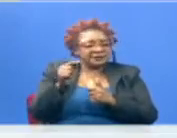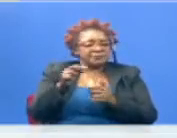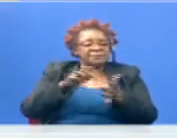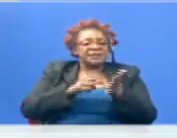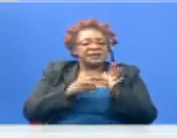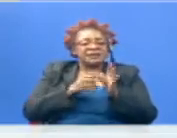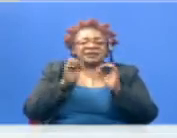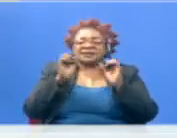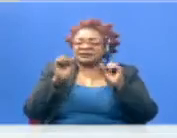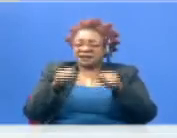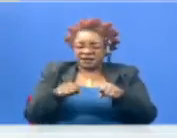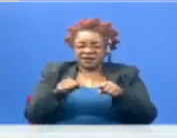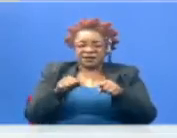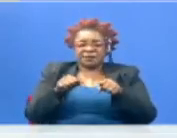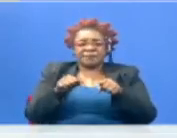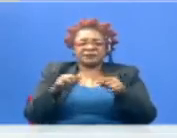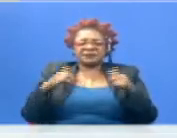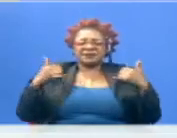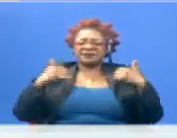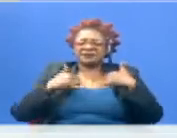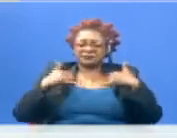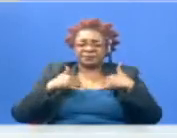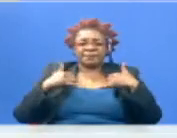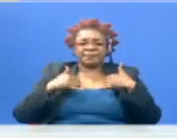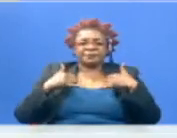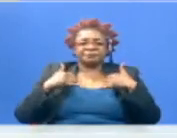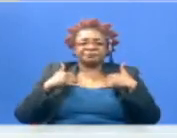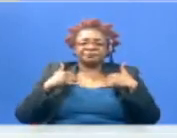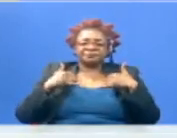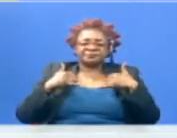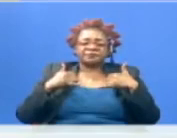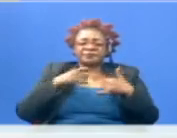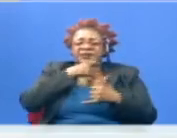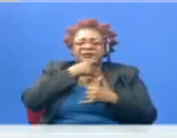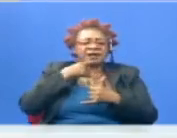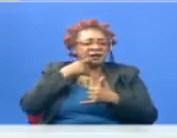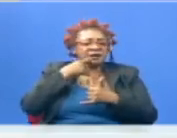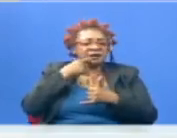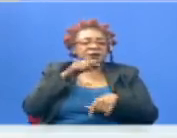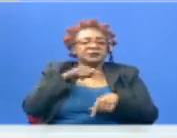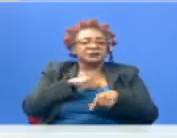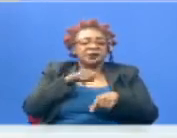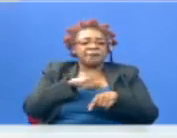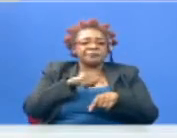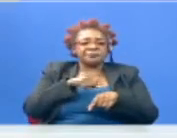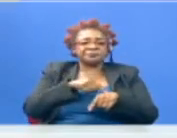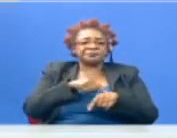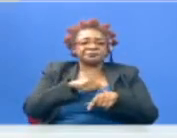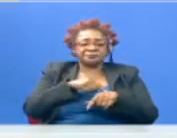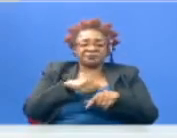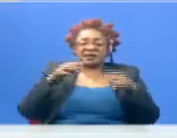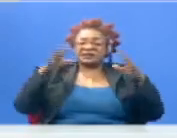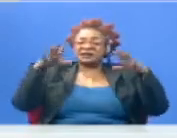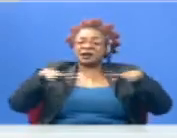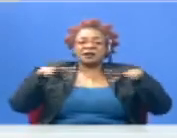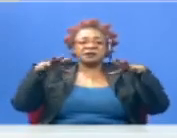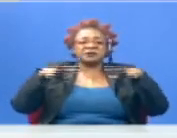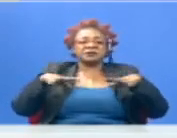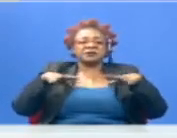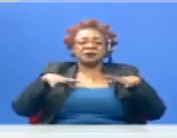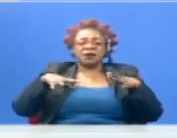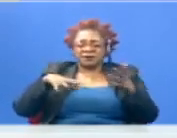actually stay very dry. Okay. When your water comes back, when it rains, it